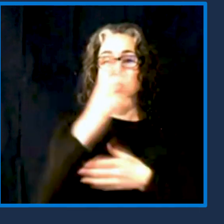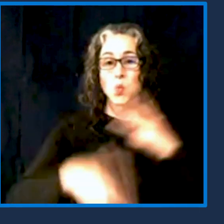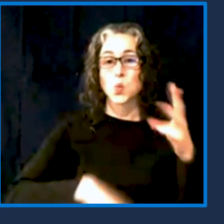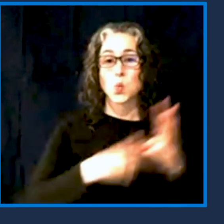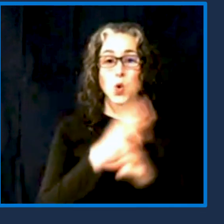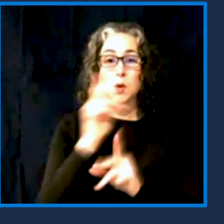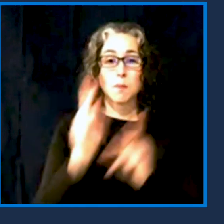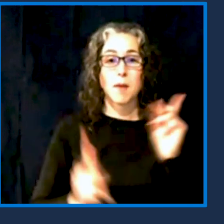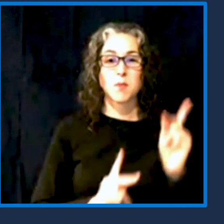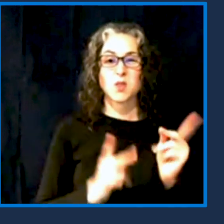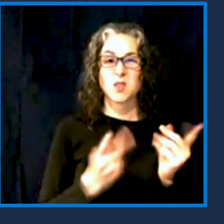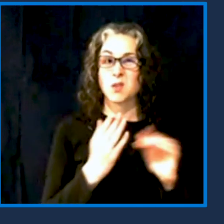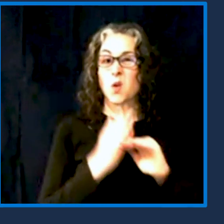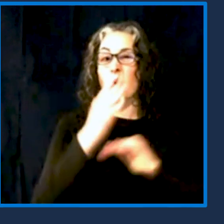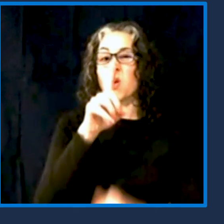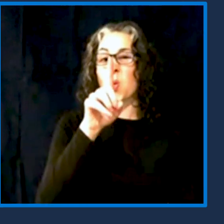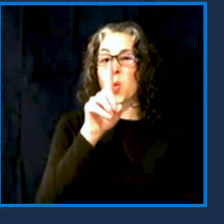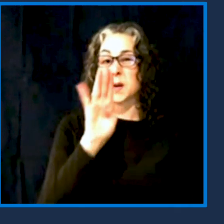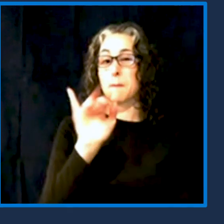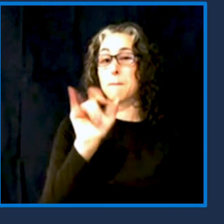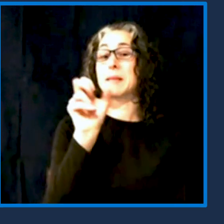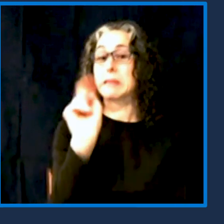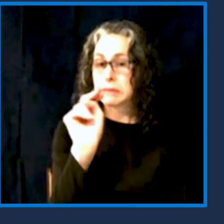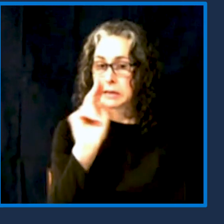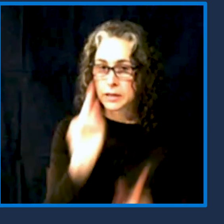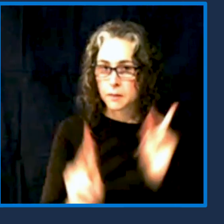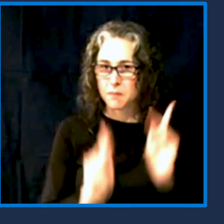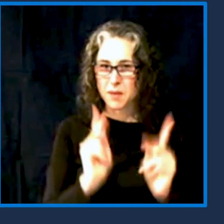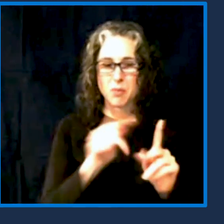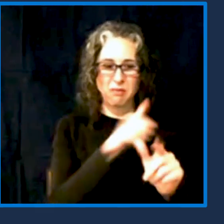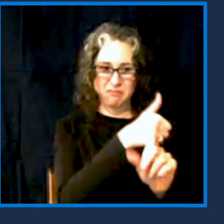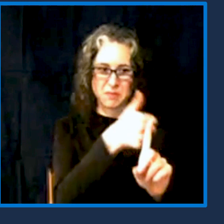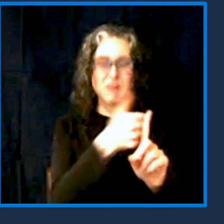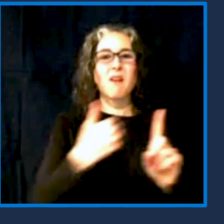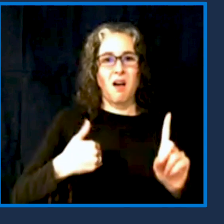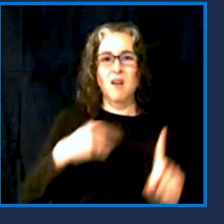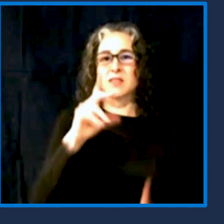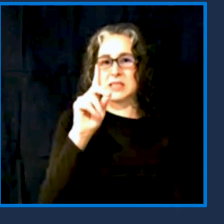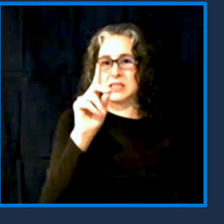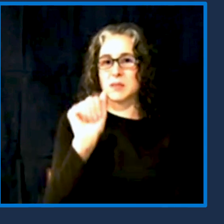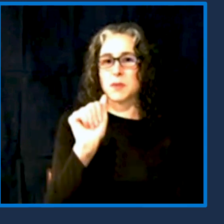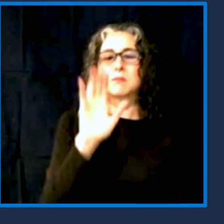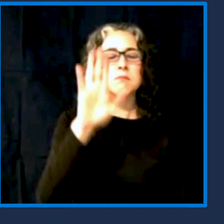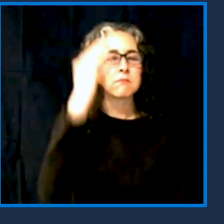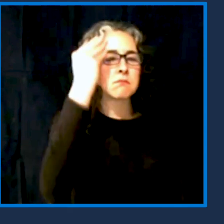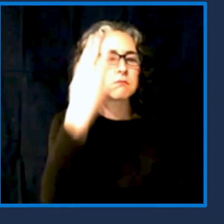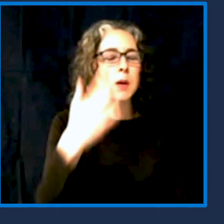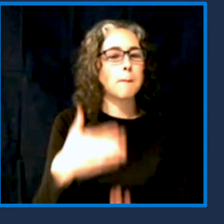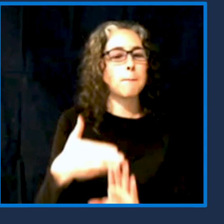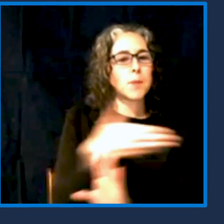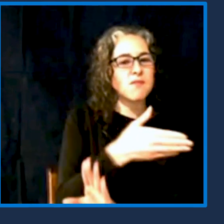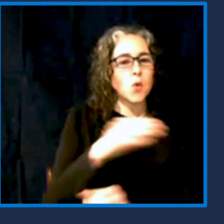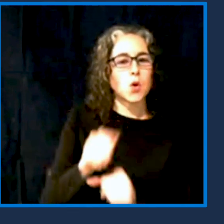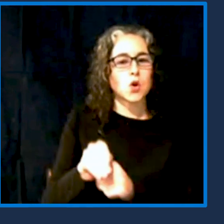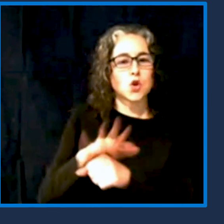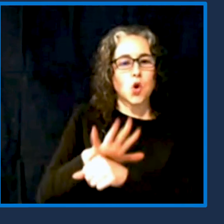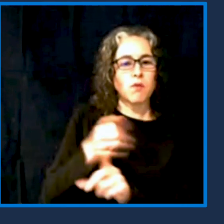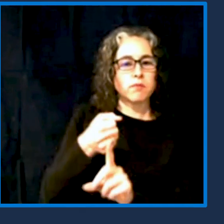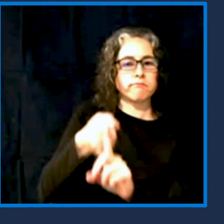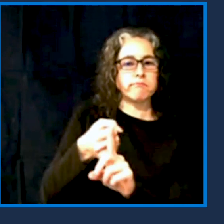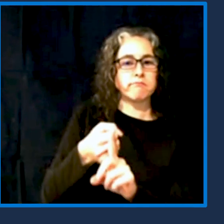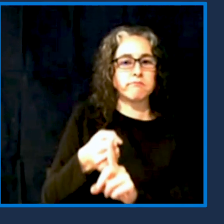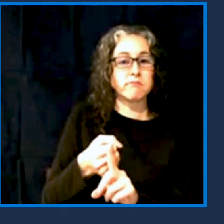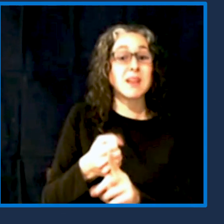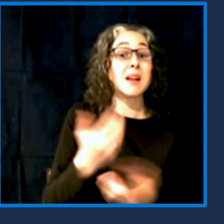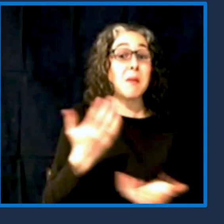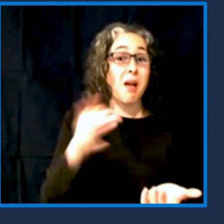that's more than 1 billion people, live with disabilities. Now keep in mind that these are pre-pandemic numbers. Given the impact of